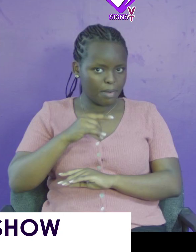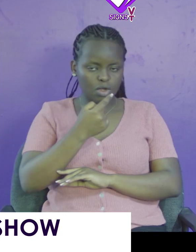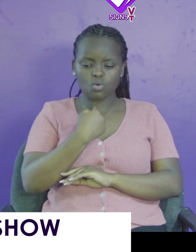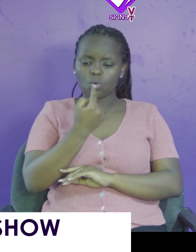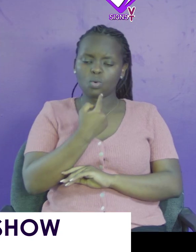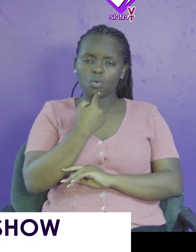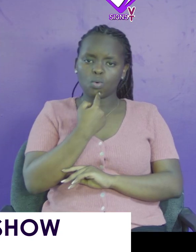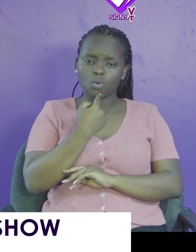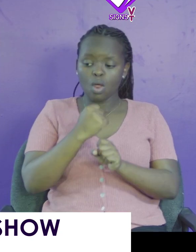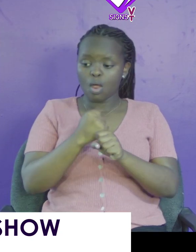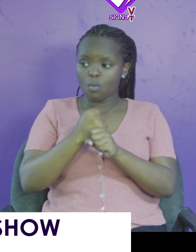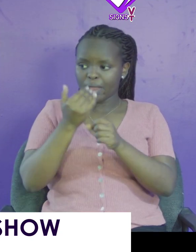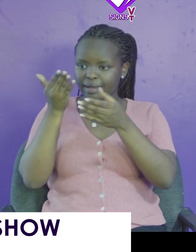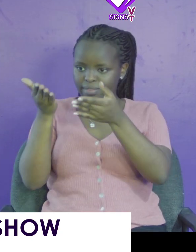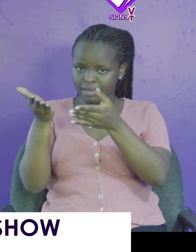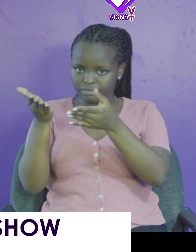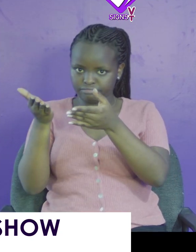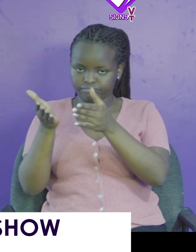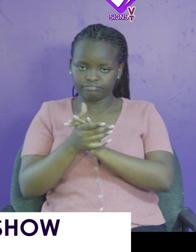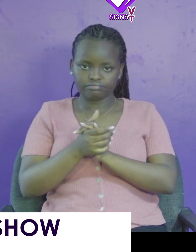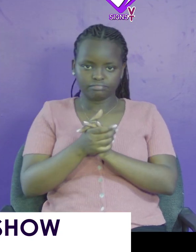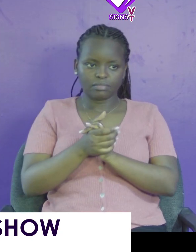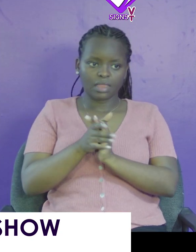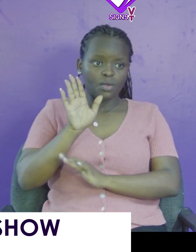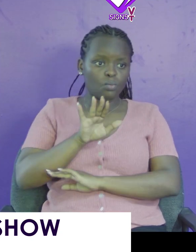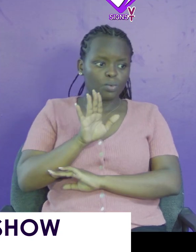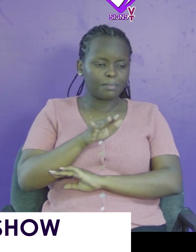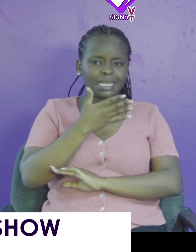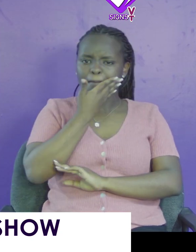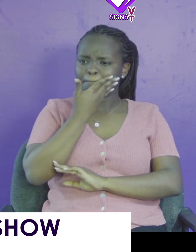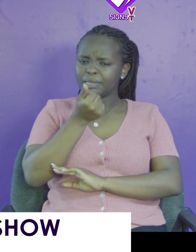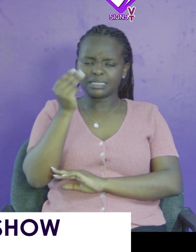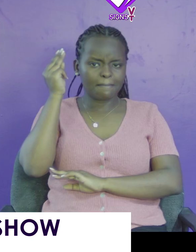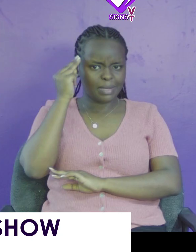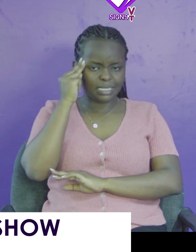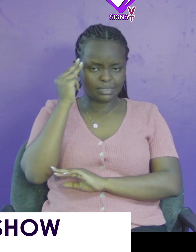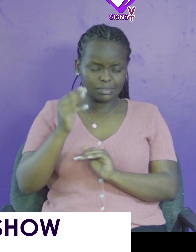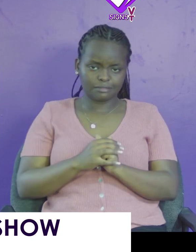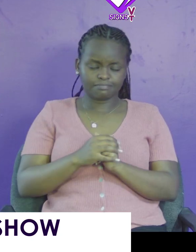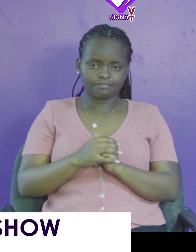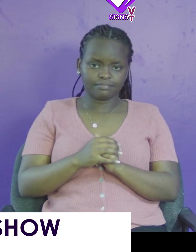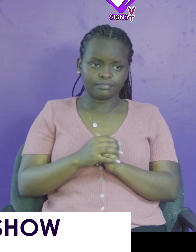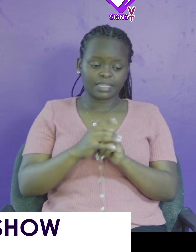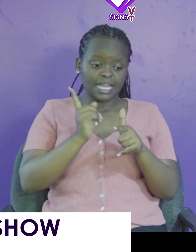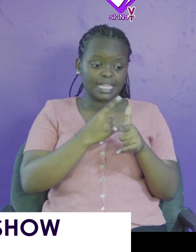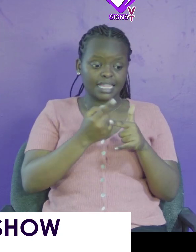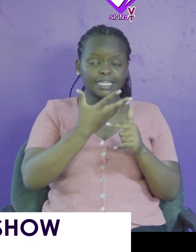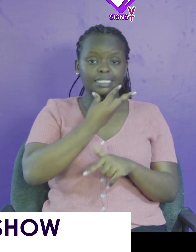at your workplace, they say women are better managers because they micromanage. Then the men in